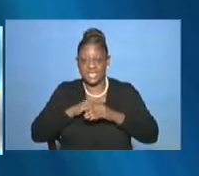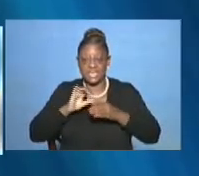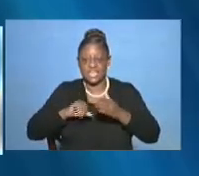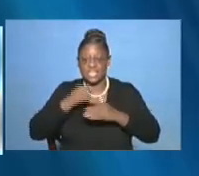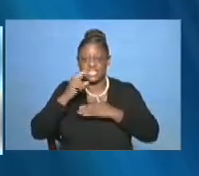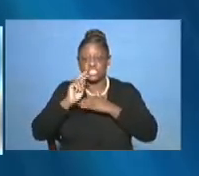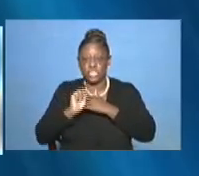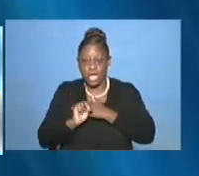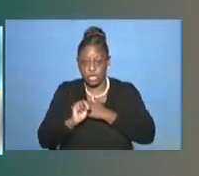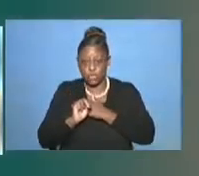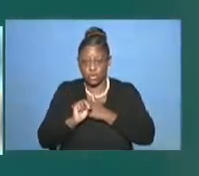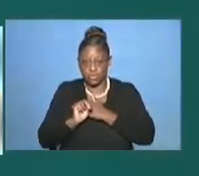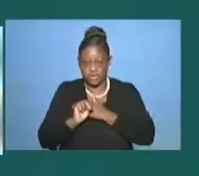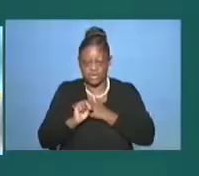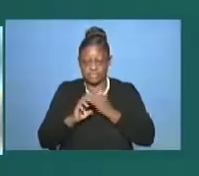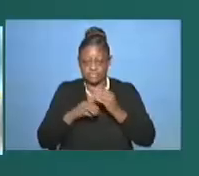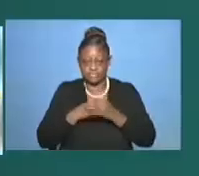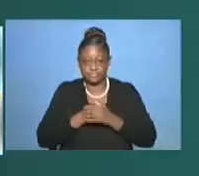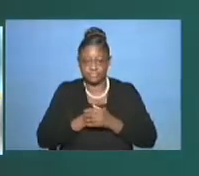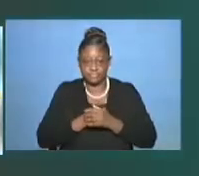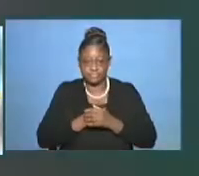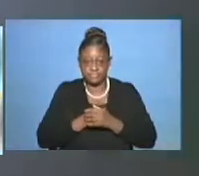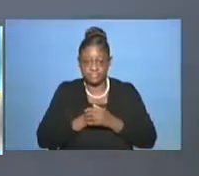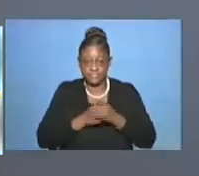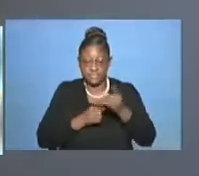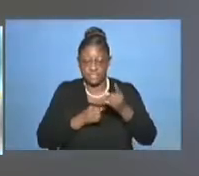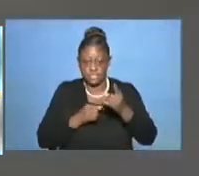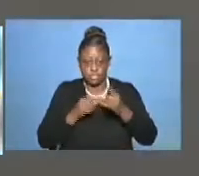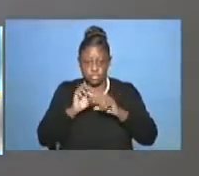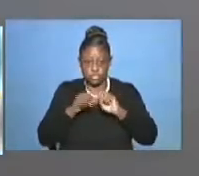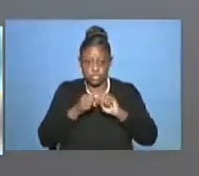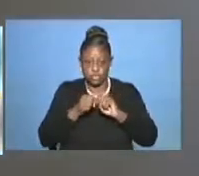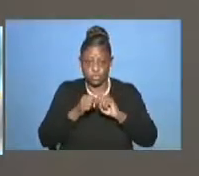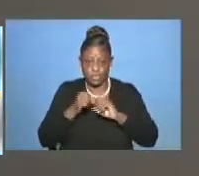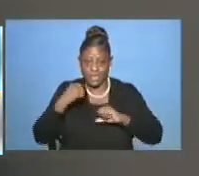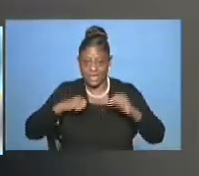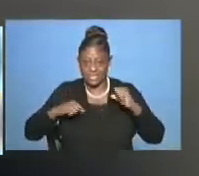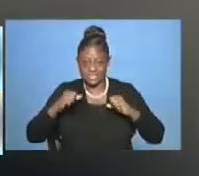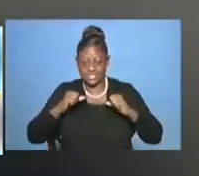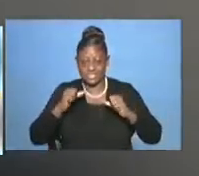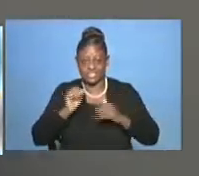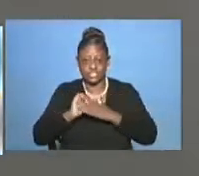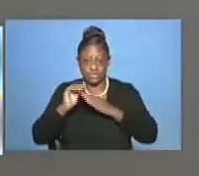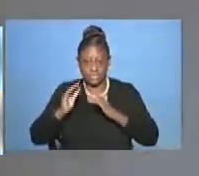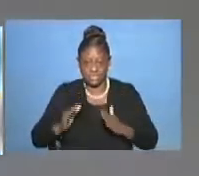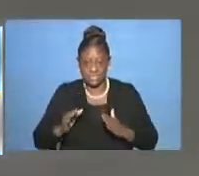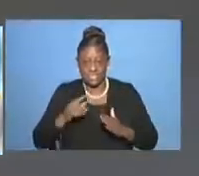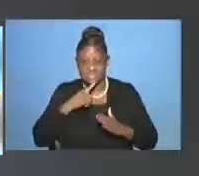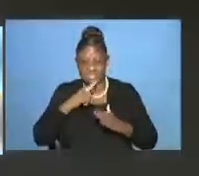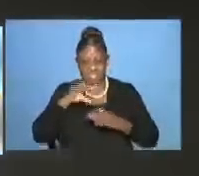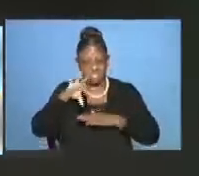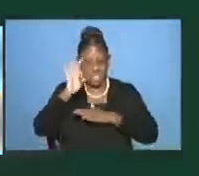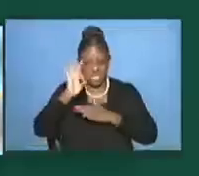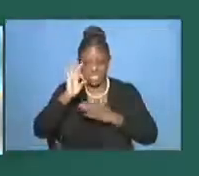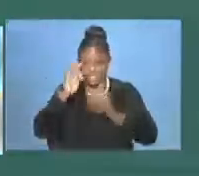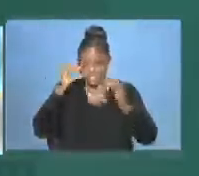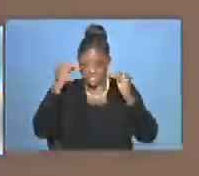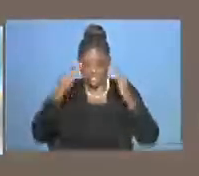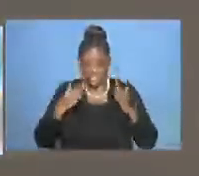the lateness of the term. Education's acting director admitted that securing a teacher for